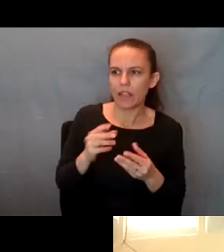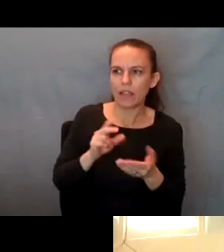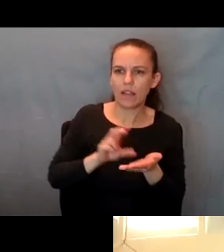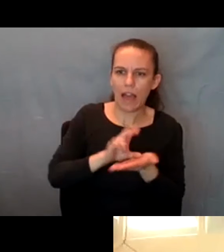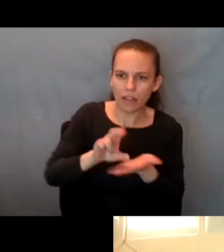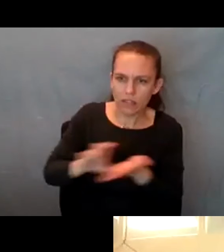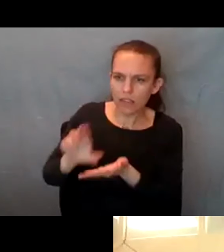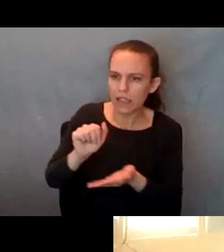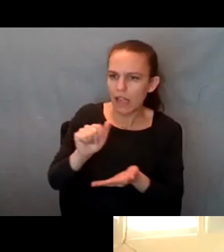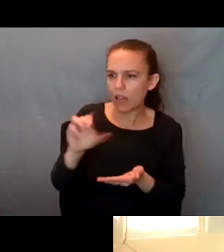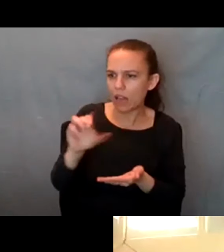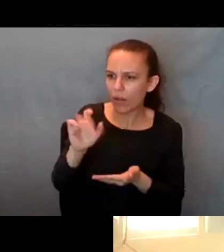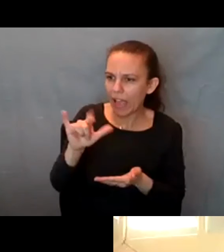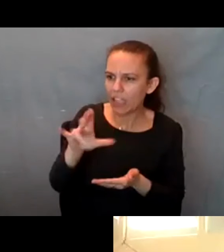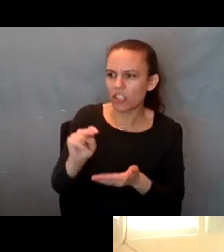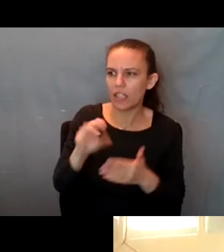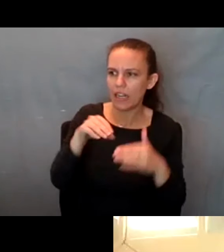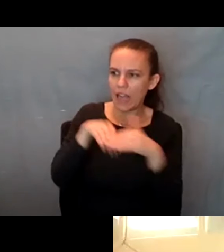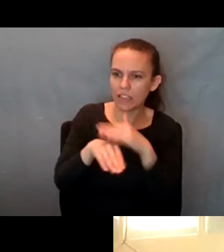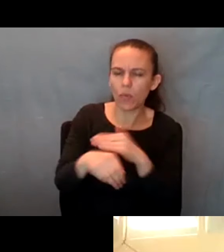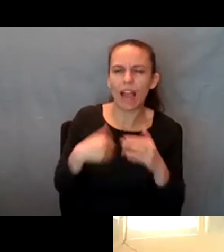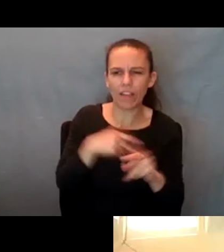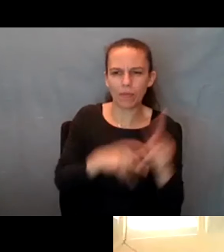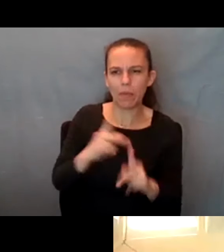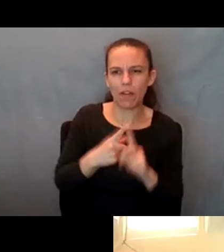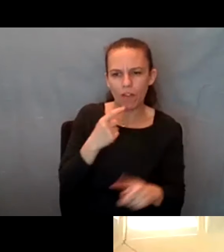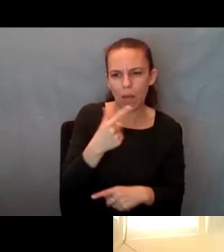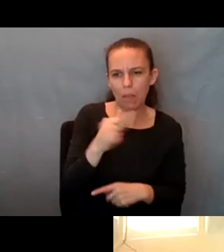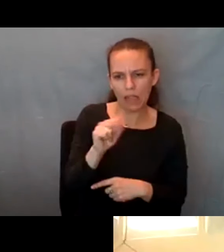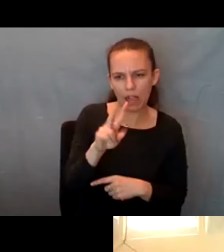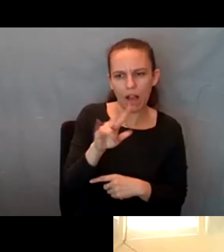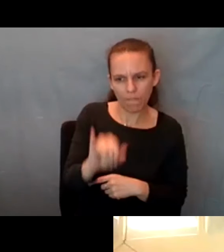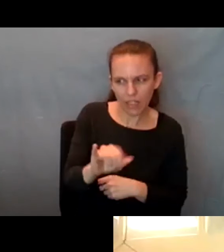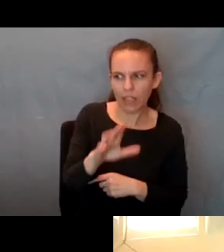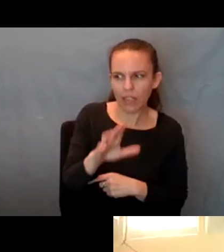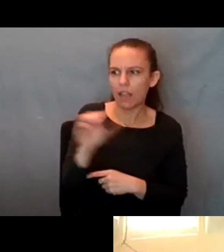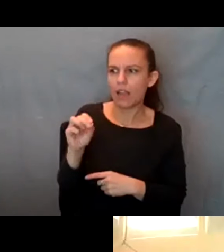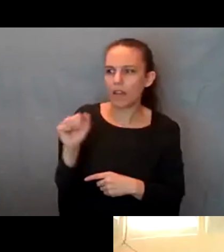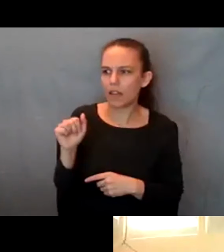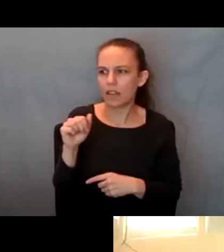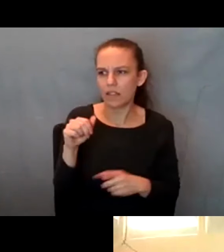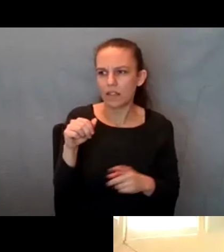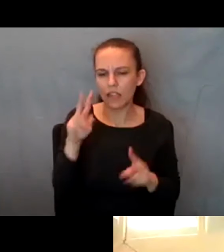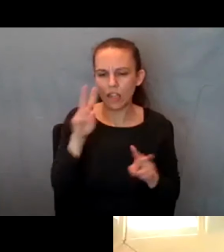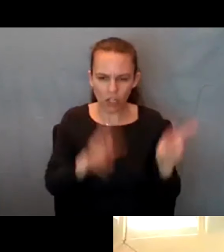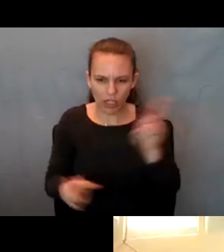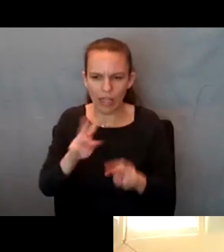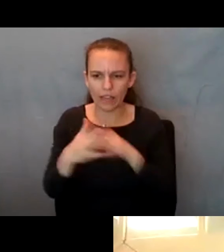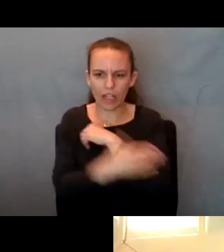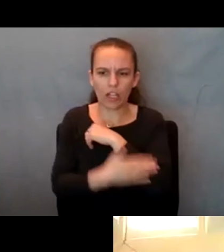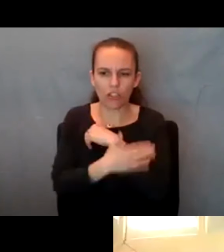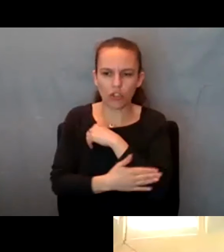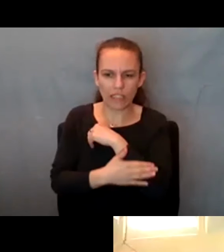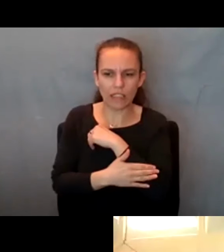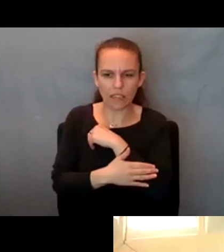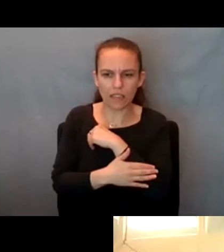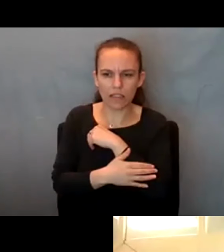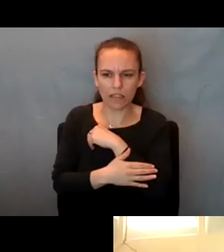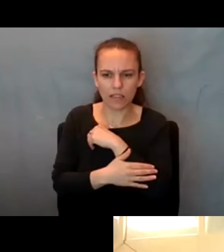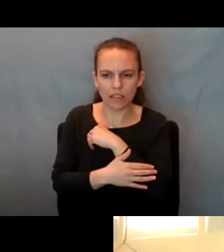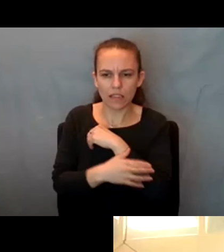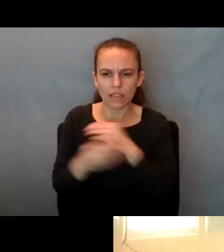access. You know, we have people from Gavi and we have people who are looking at, Anne is looking at the country deployment. So why don't we take some of these broader questions